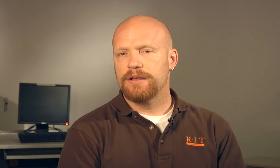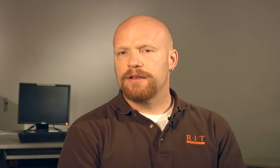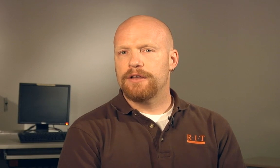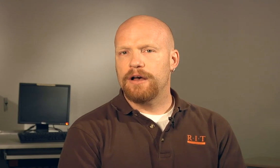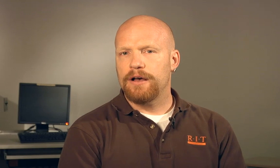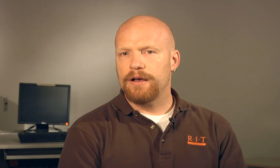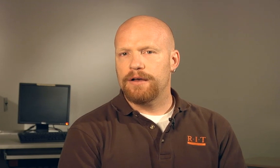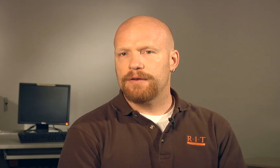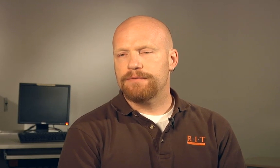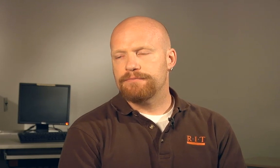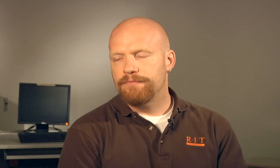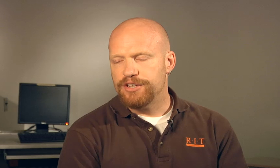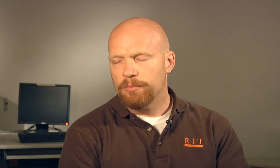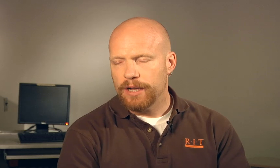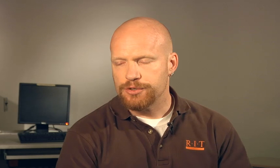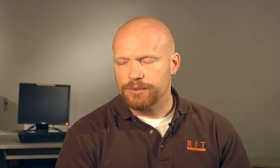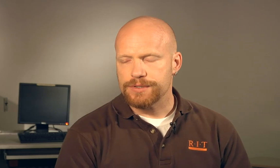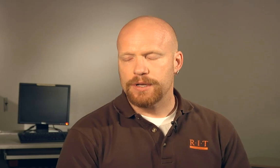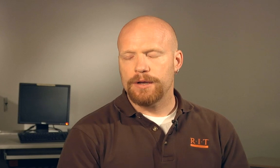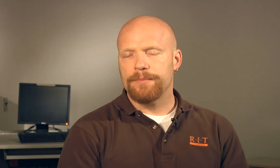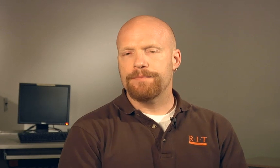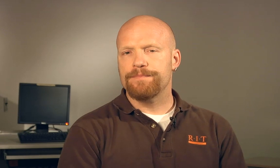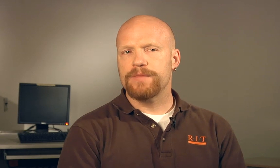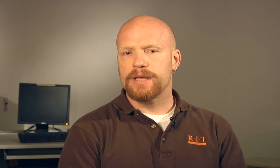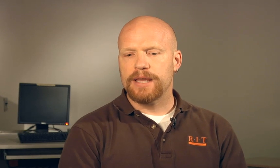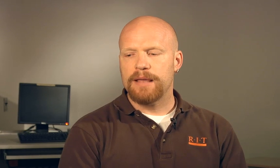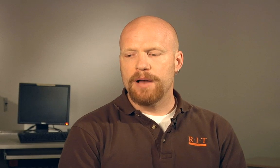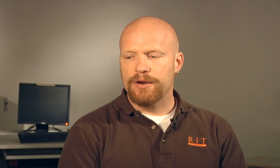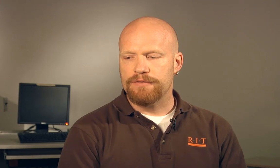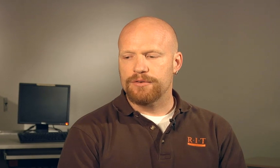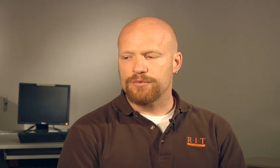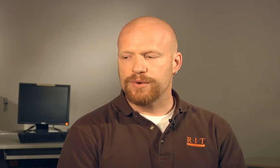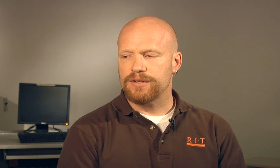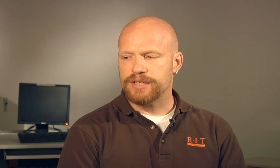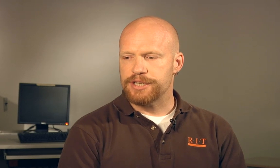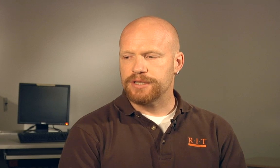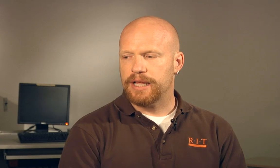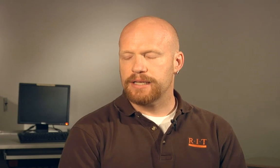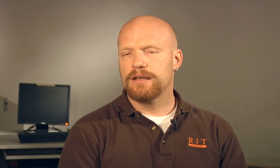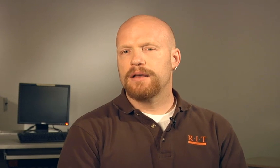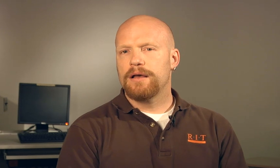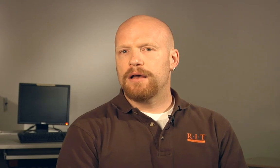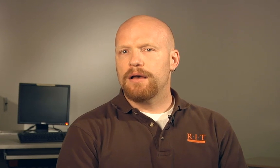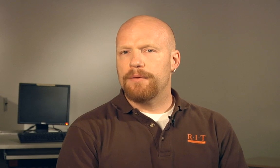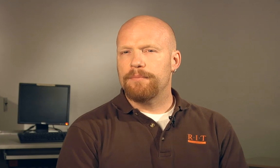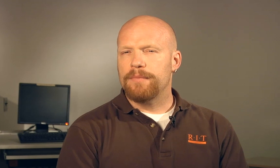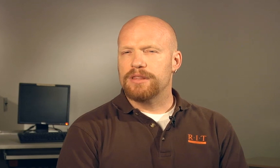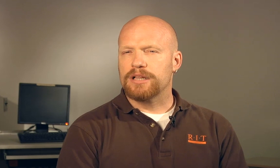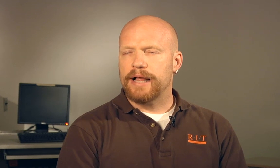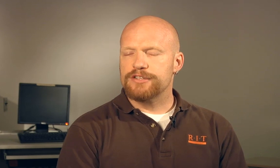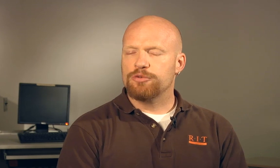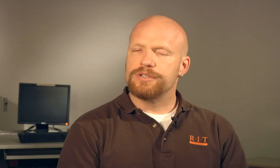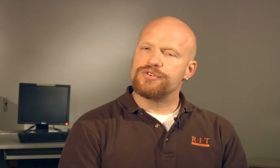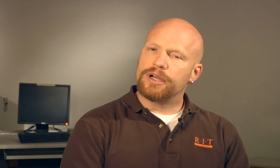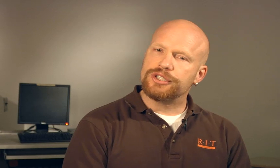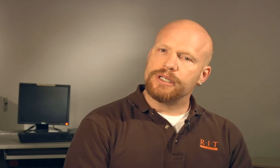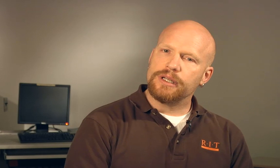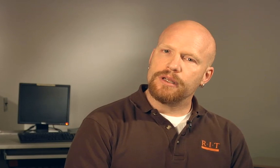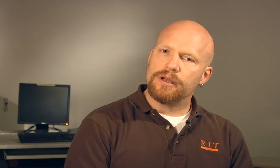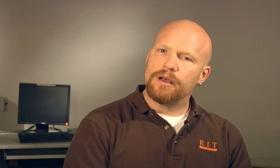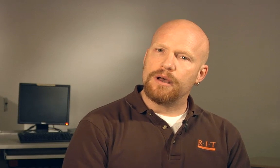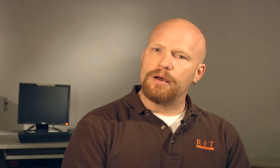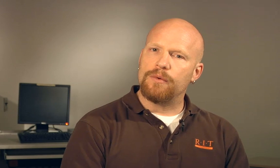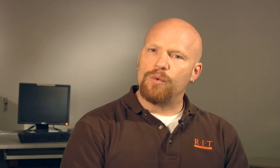these video modules, it came out of the realization that the classroom